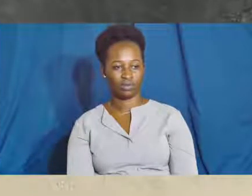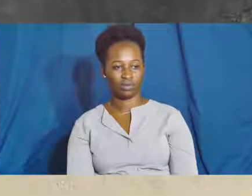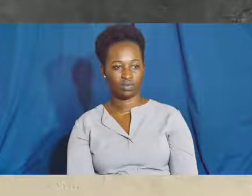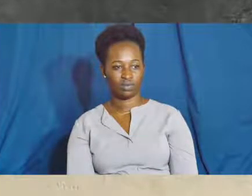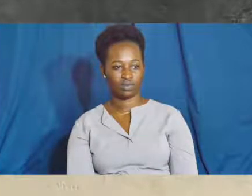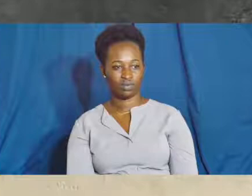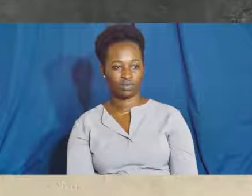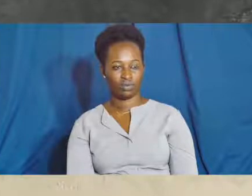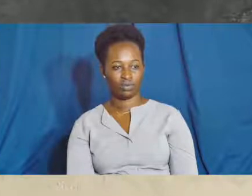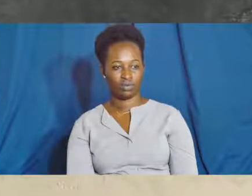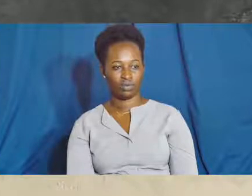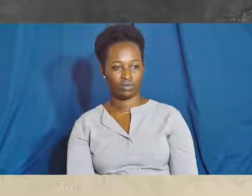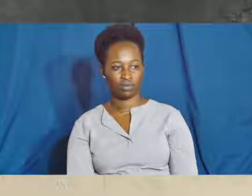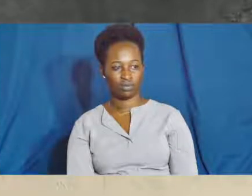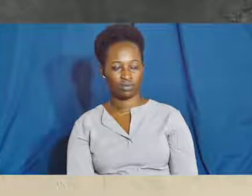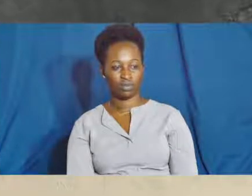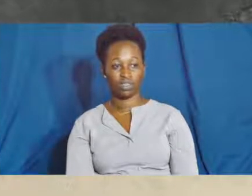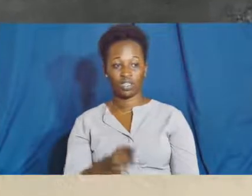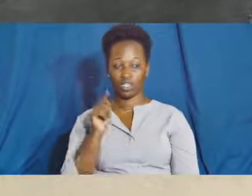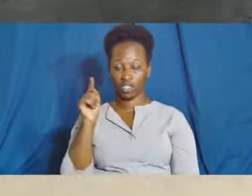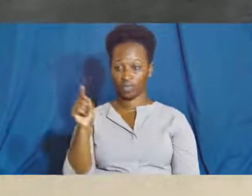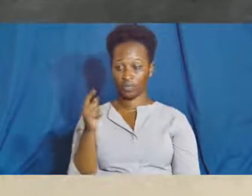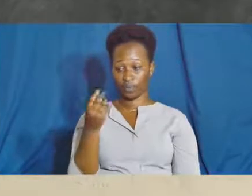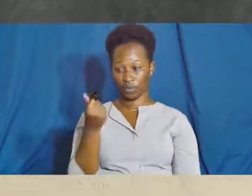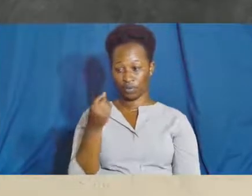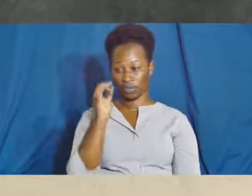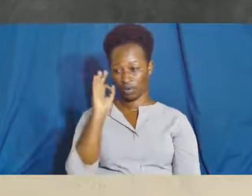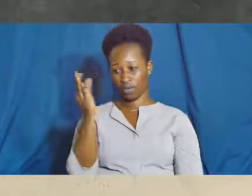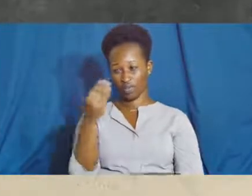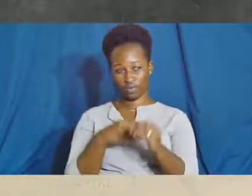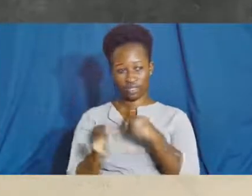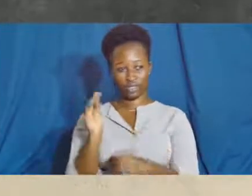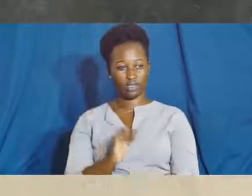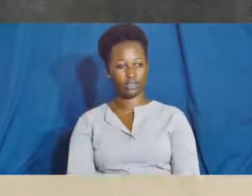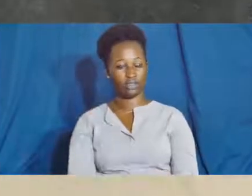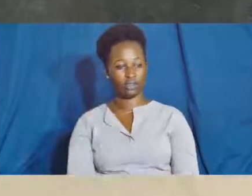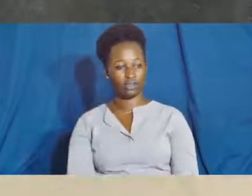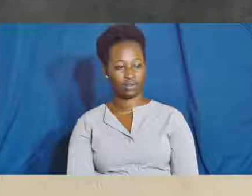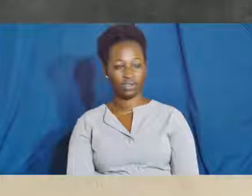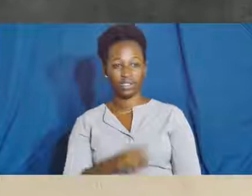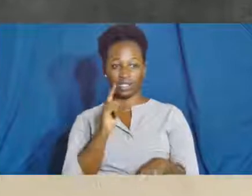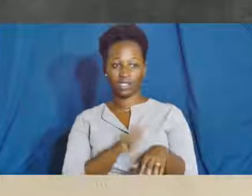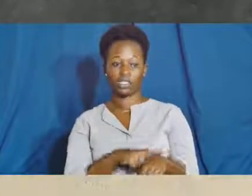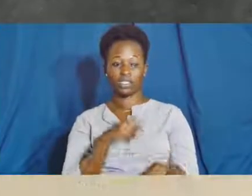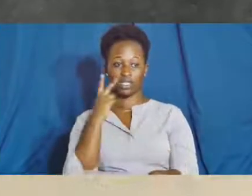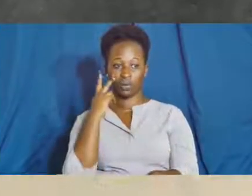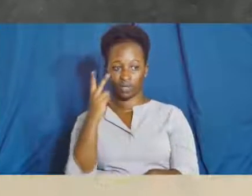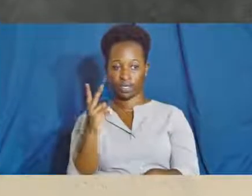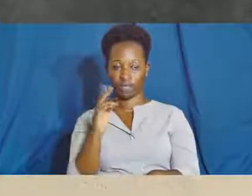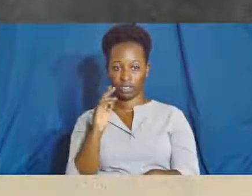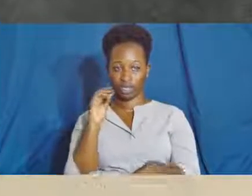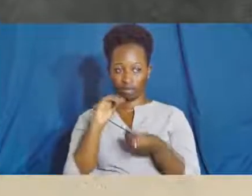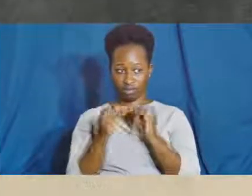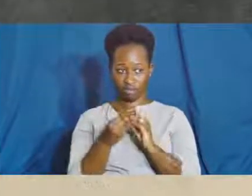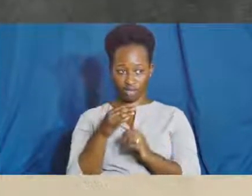228,000. So that is our cost of sales. So when you check our